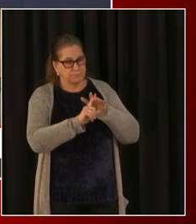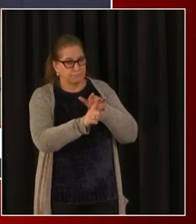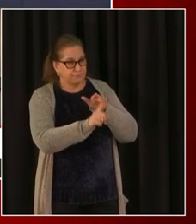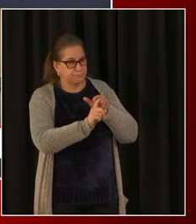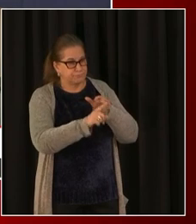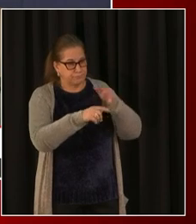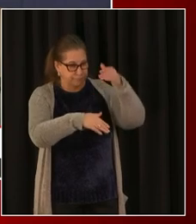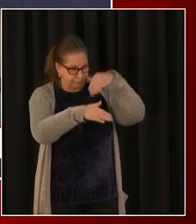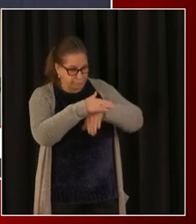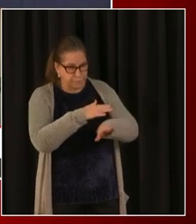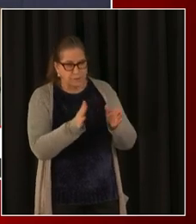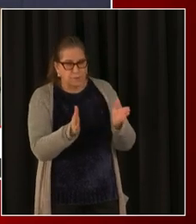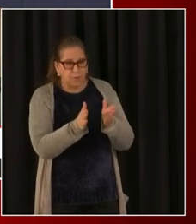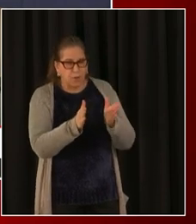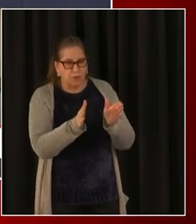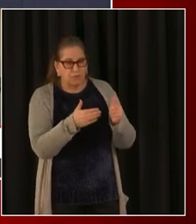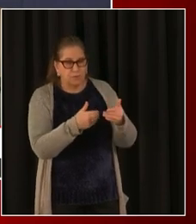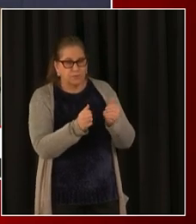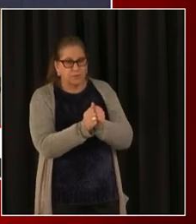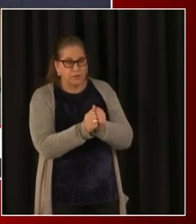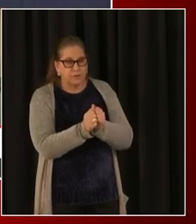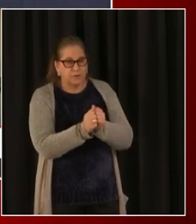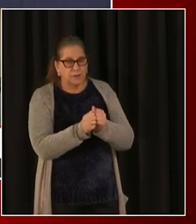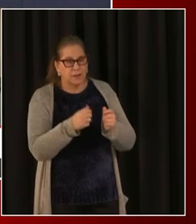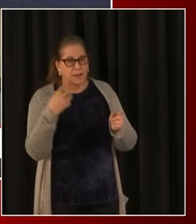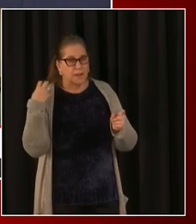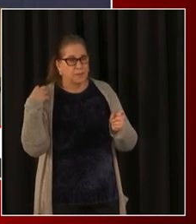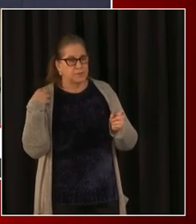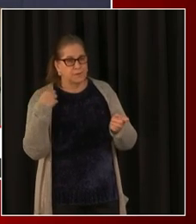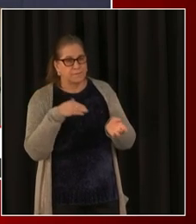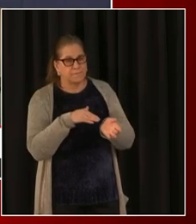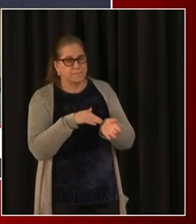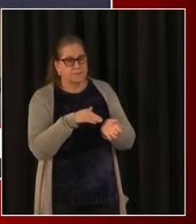physician has expressed concerns about COVID